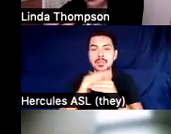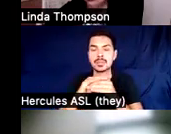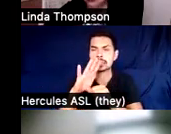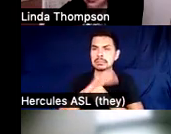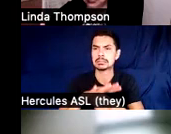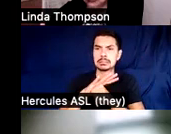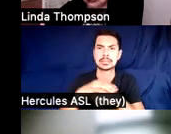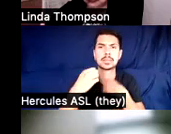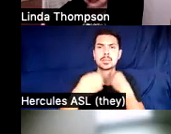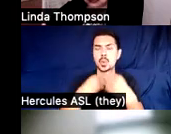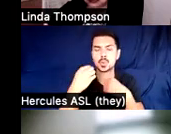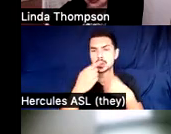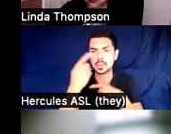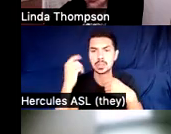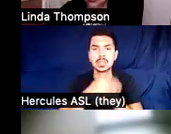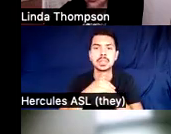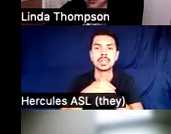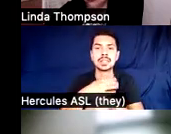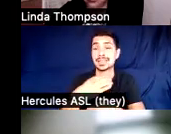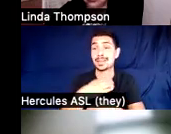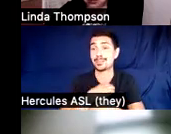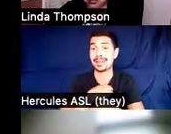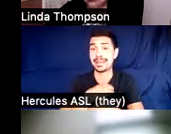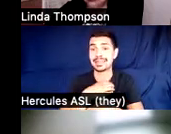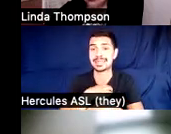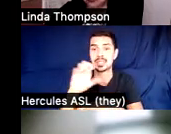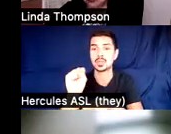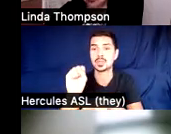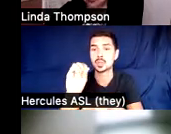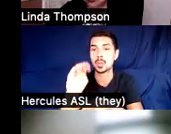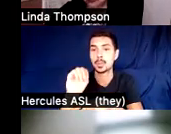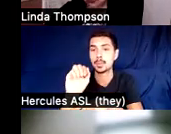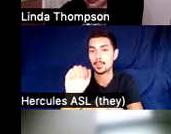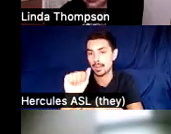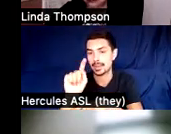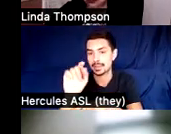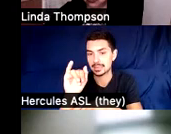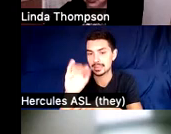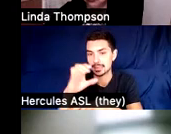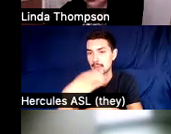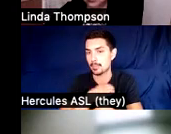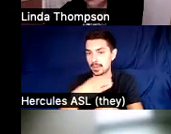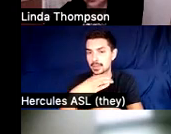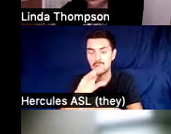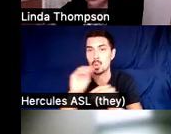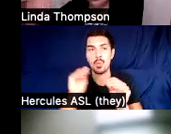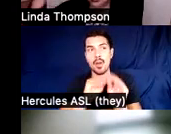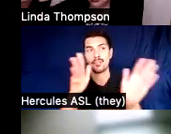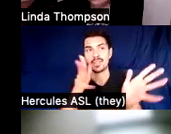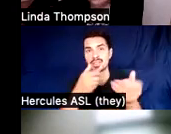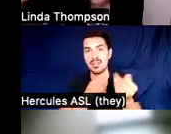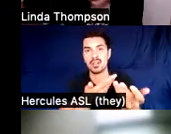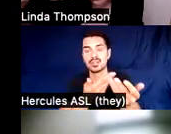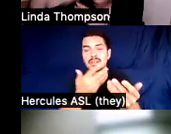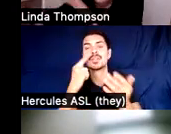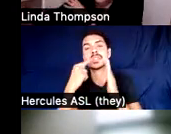somatic complaints with no obvious cause. I remember for several years having